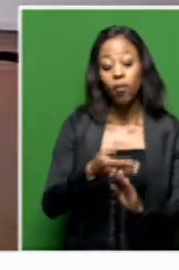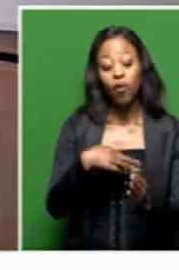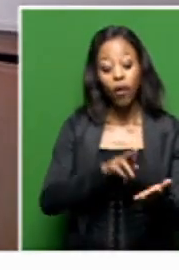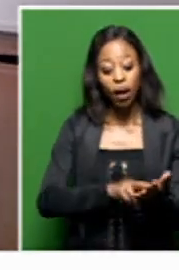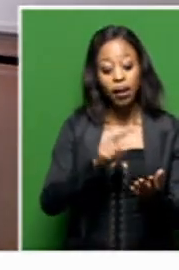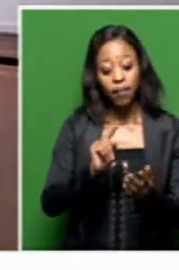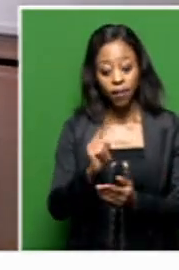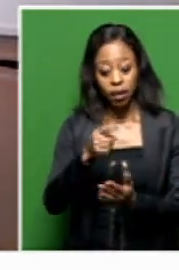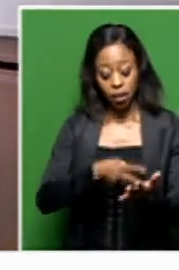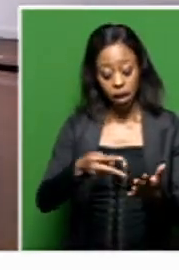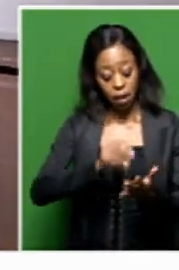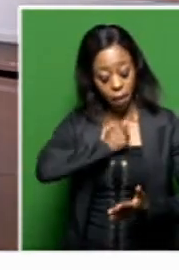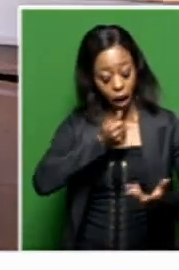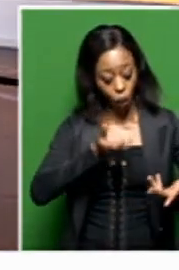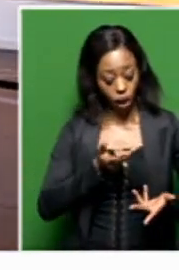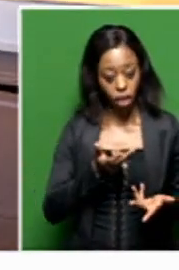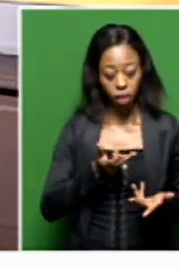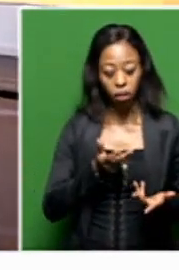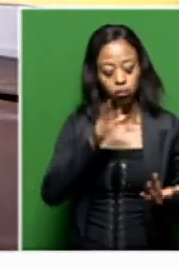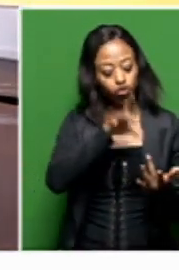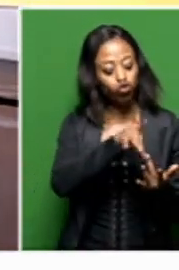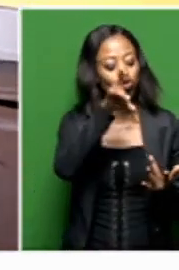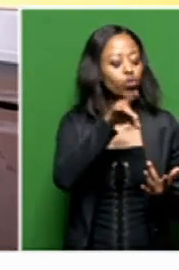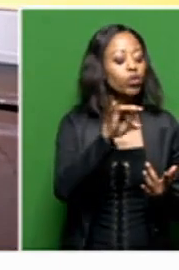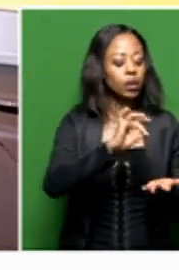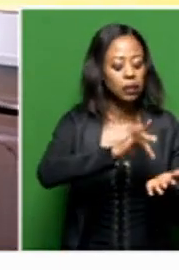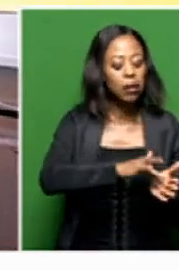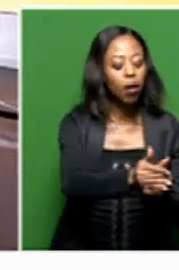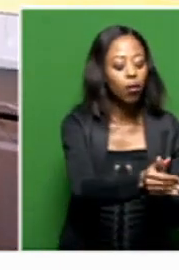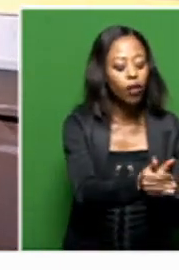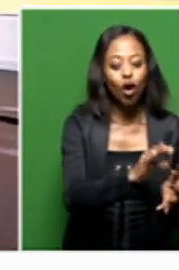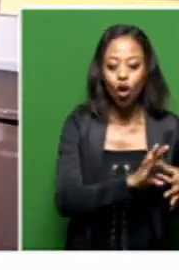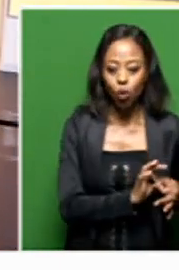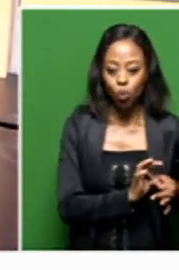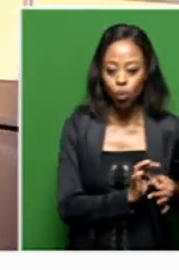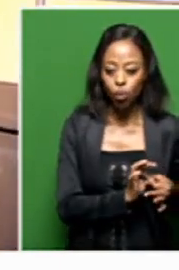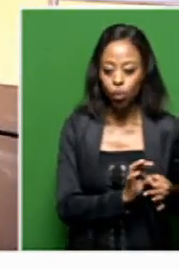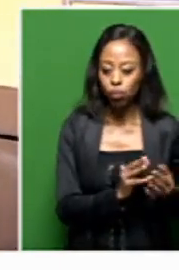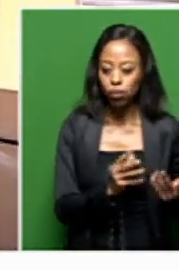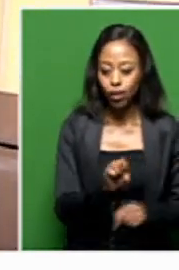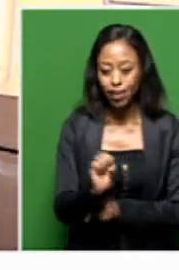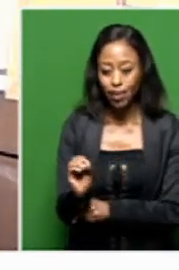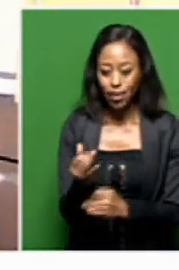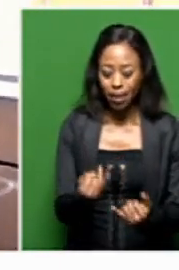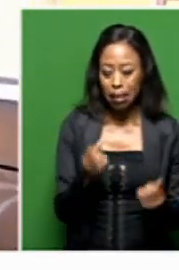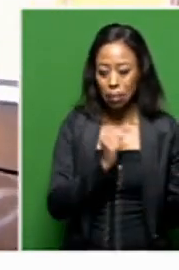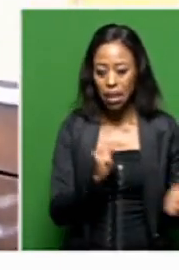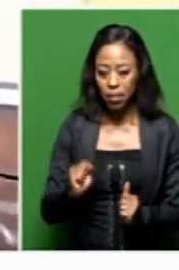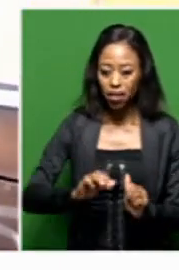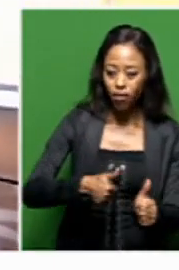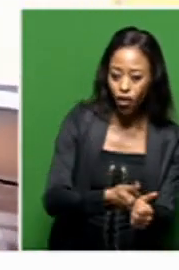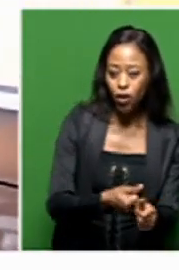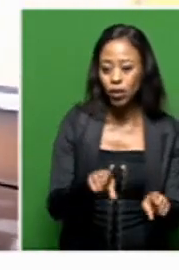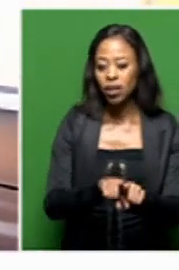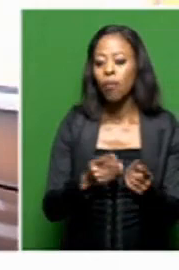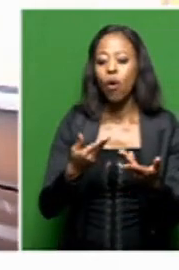to indicate your address where you lived, and you chose a center that was closest to you. So now are you able to just